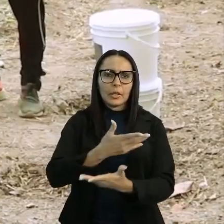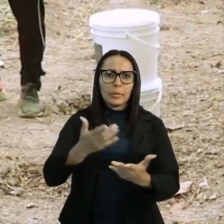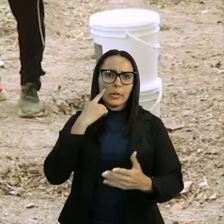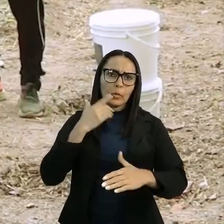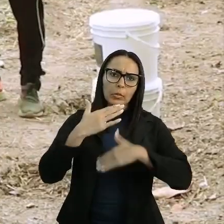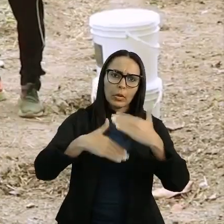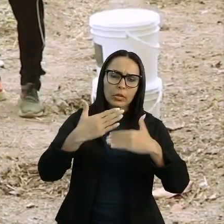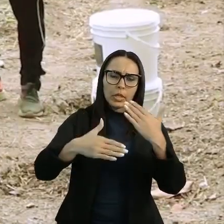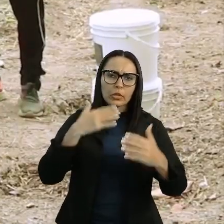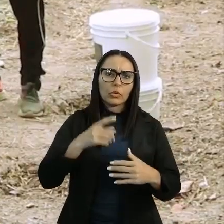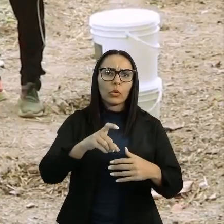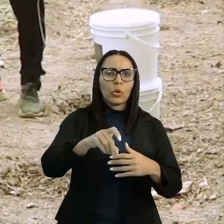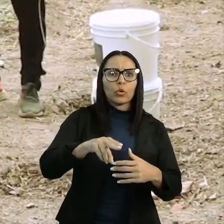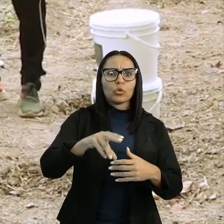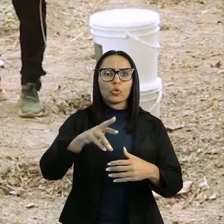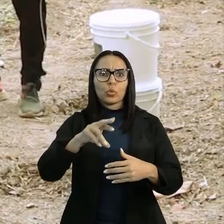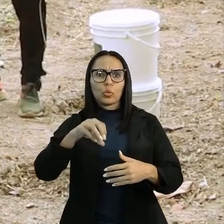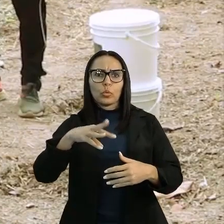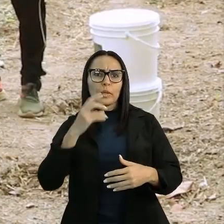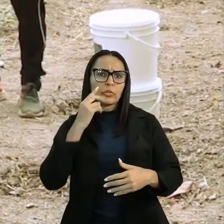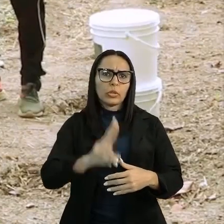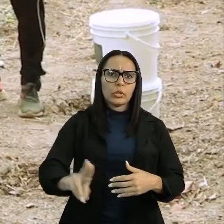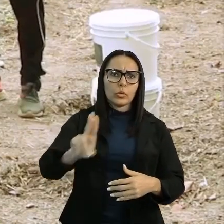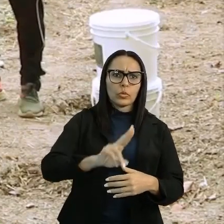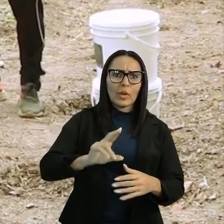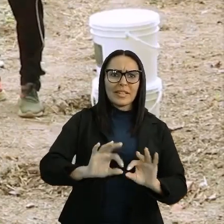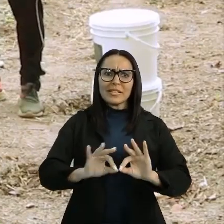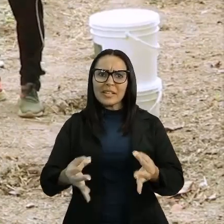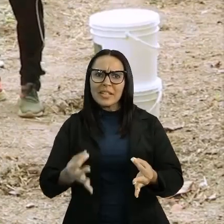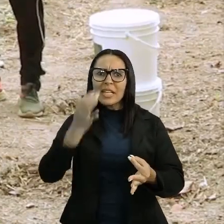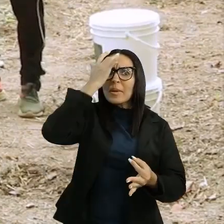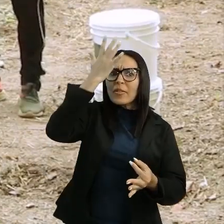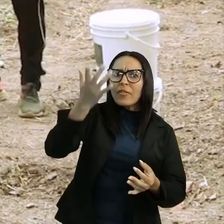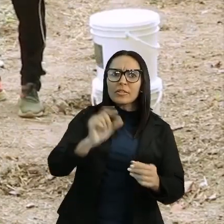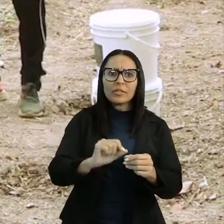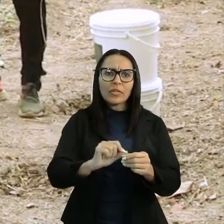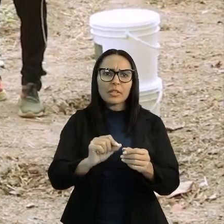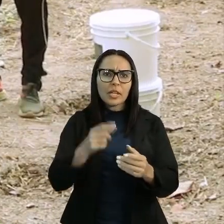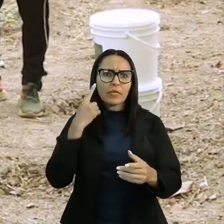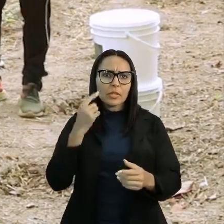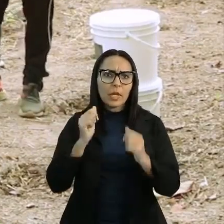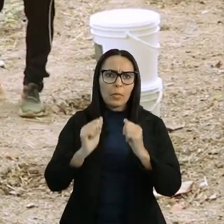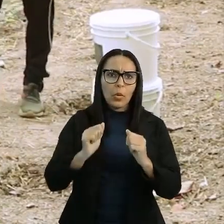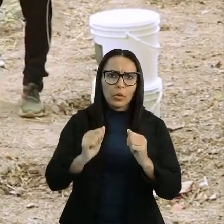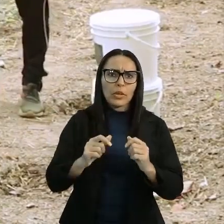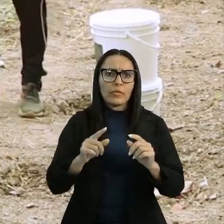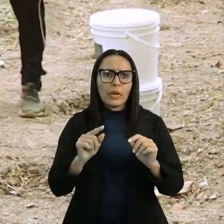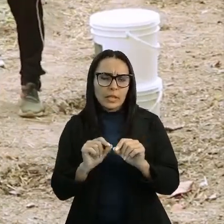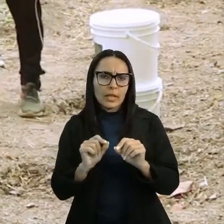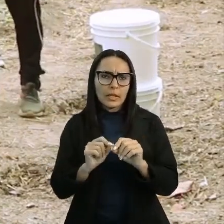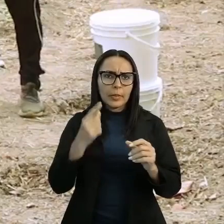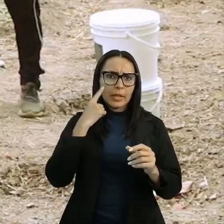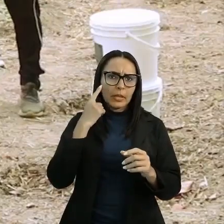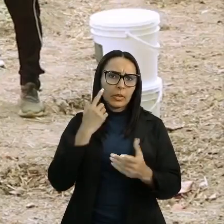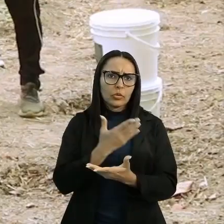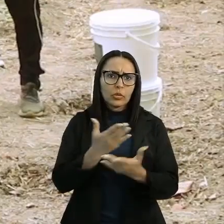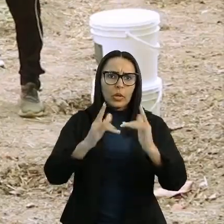A gente tá aqui com o Guru, que ele vai mostrar pra gente como funciona a compostagem. No caso aqui é o chorume que ele vai apresentar pra